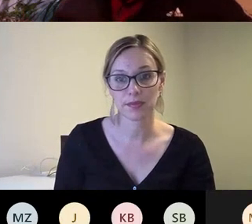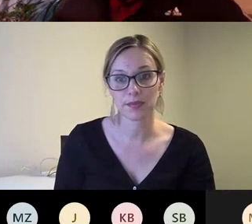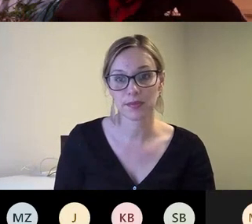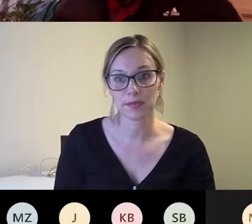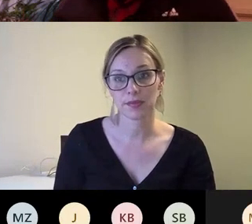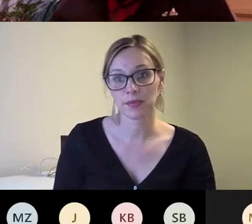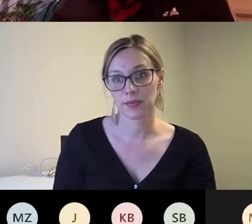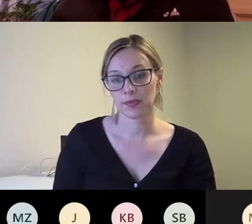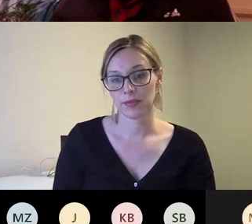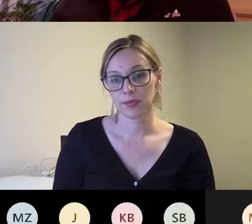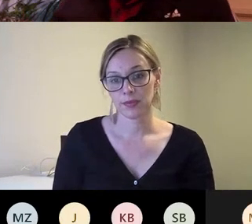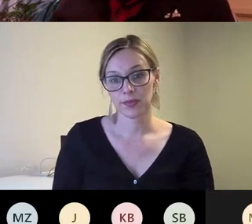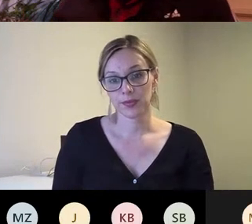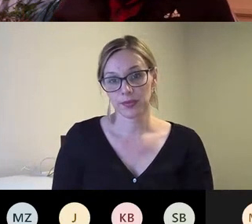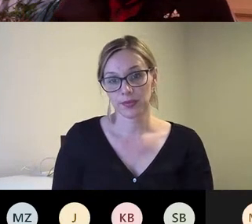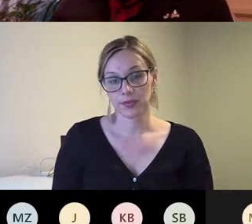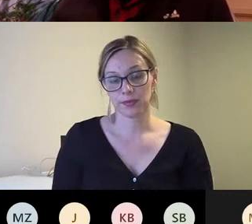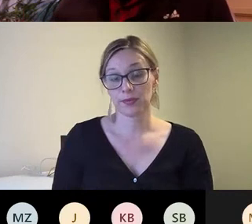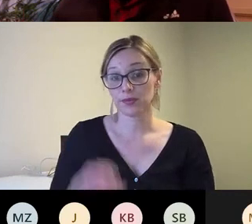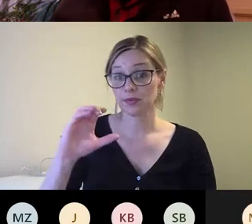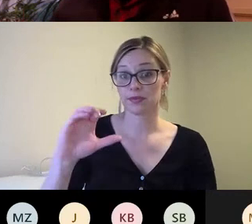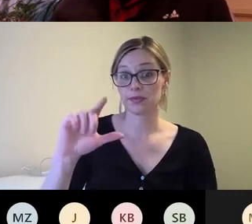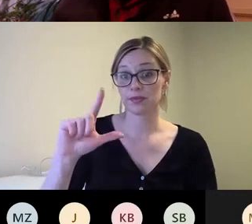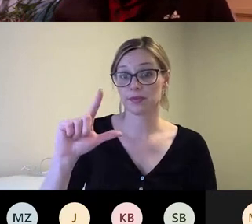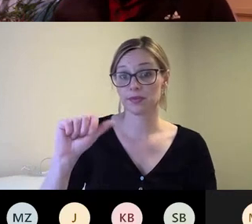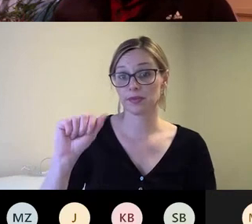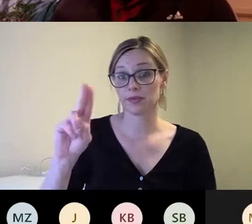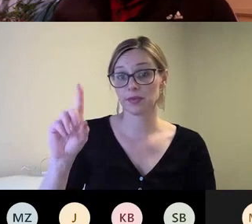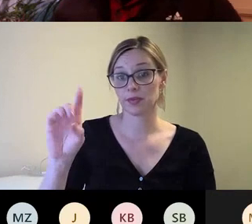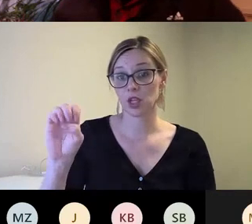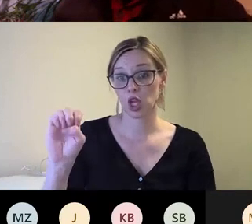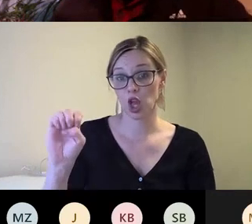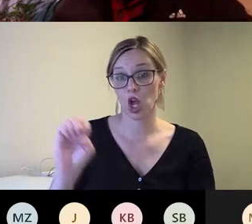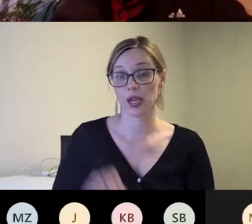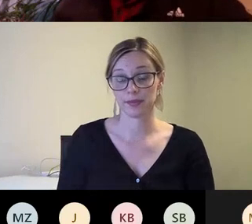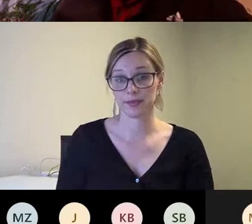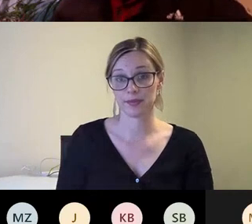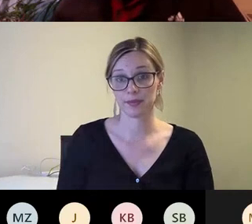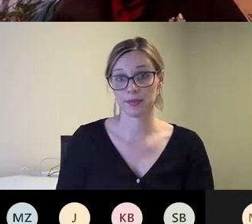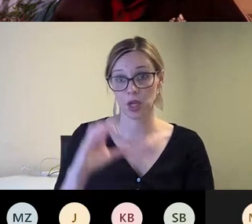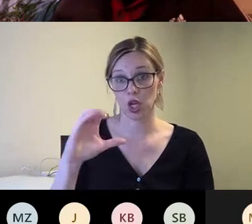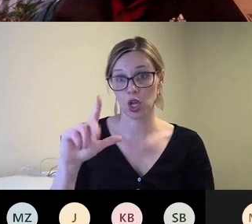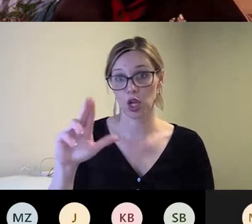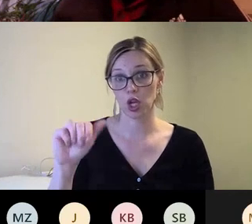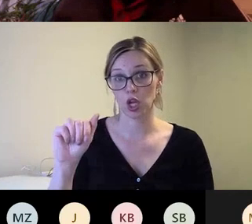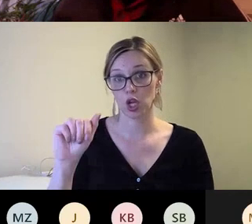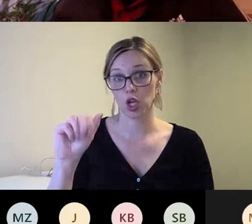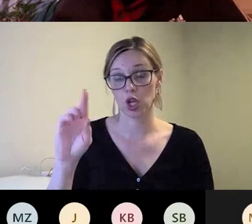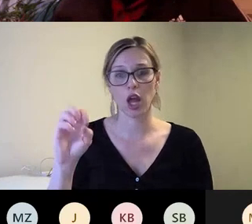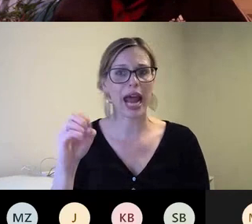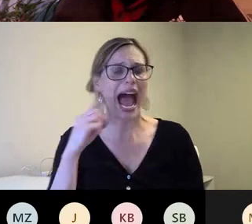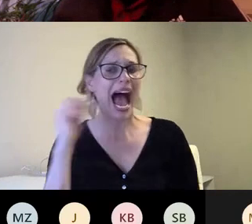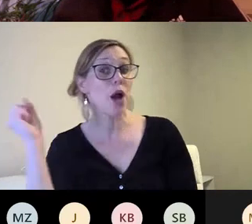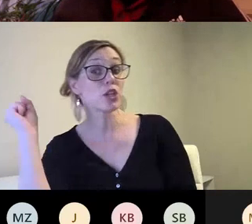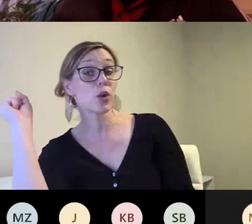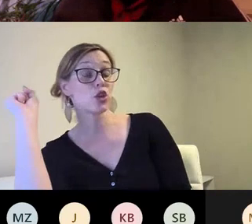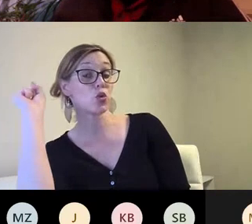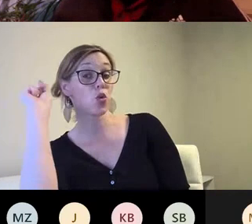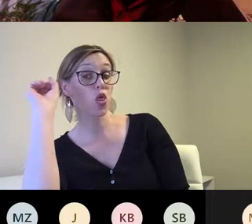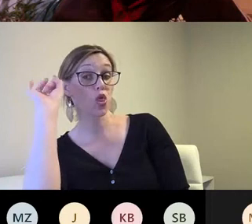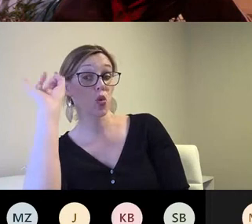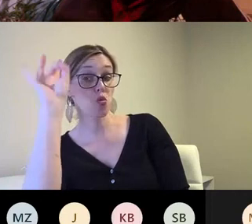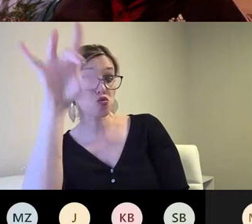Yeah, Claude. So I wanted to just throw in the